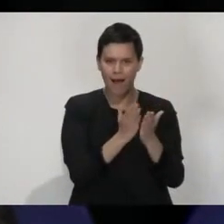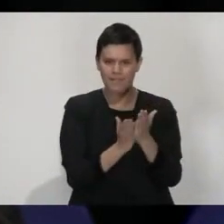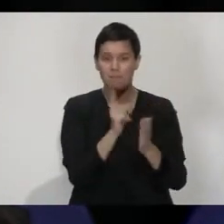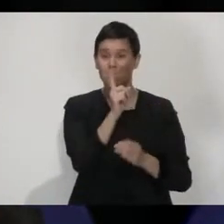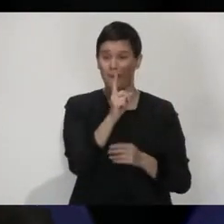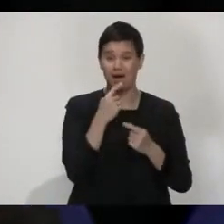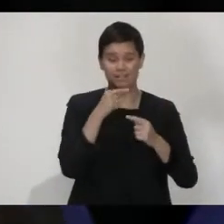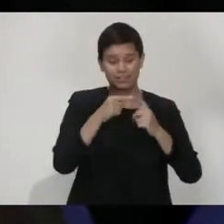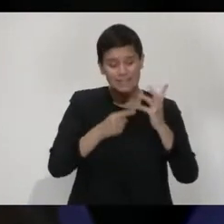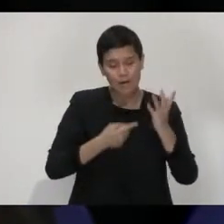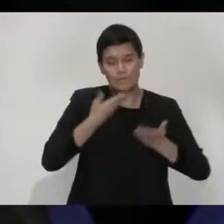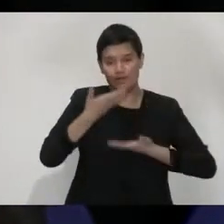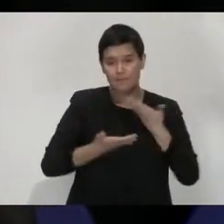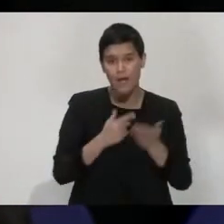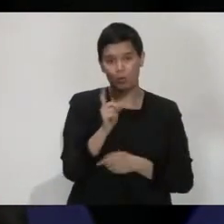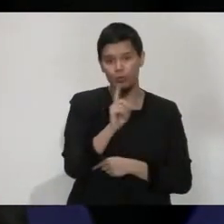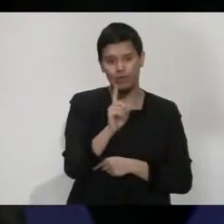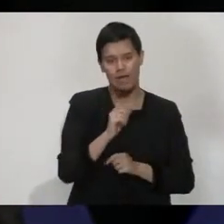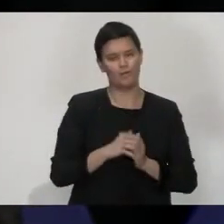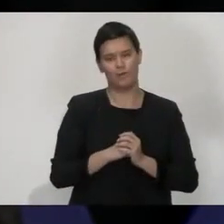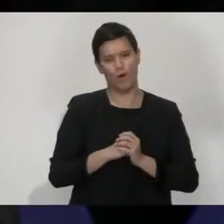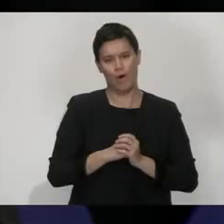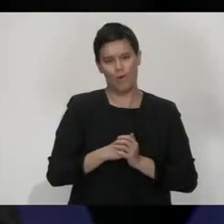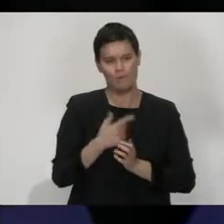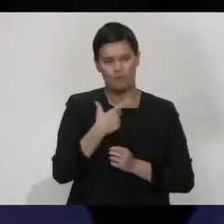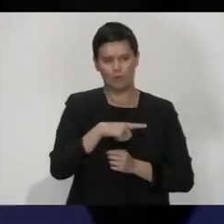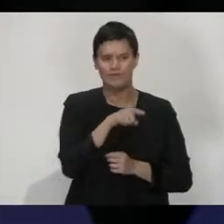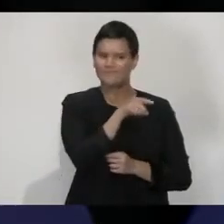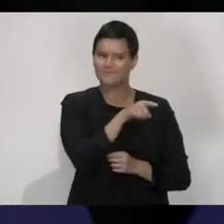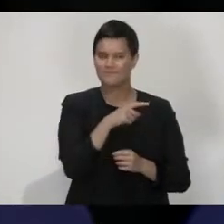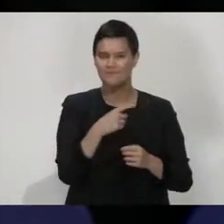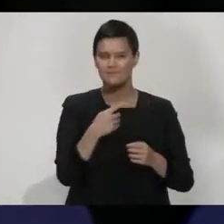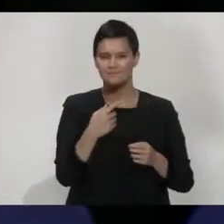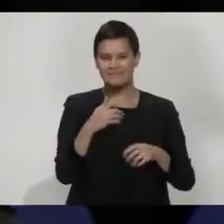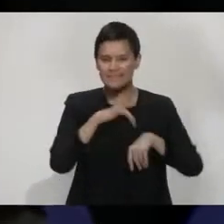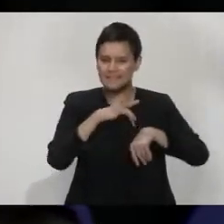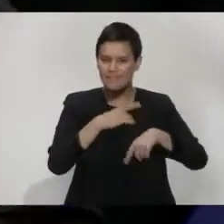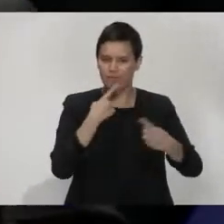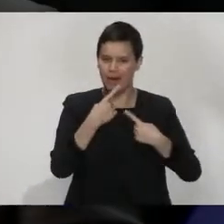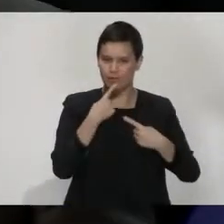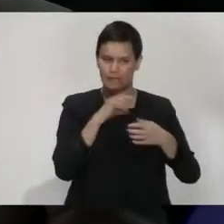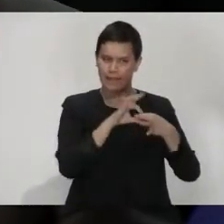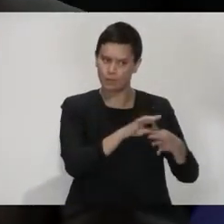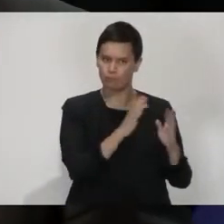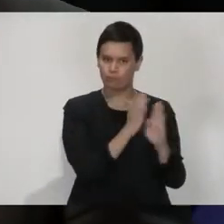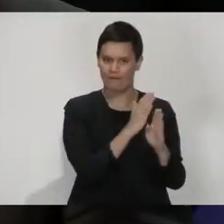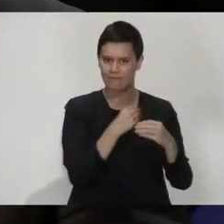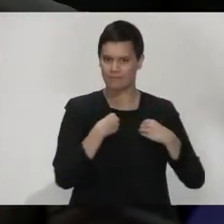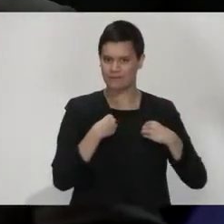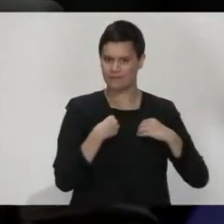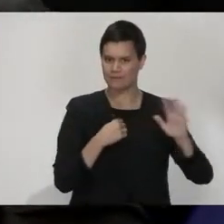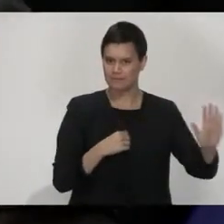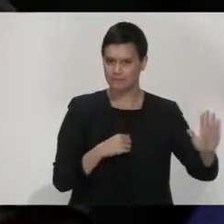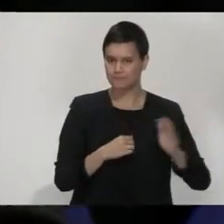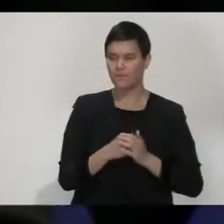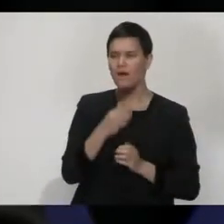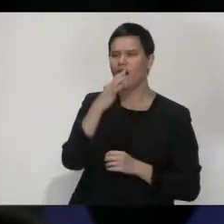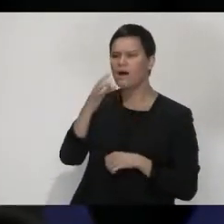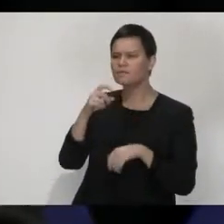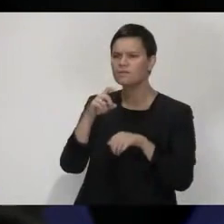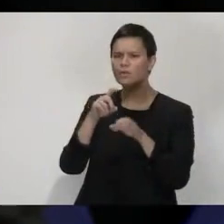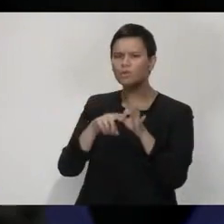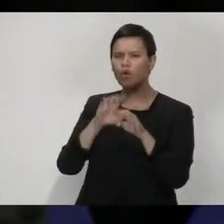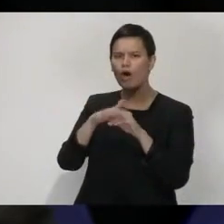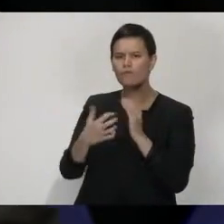think you'll understand they're highly commercially sensitive. Just a couple more. Just a question about the Reserve Bank's latest mortgage